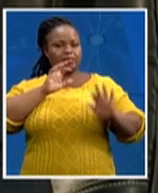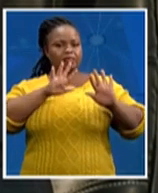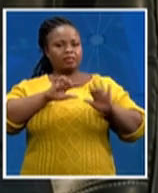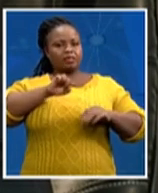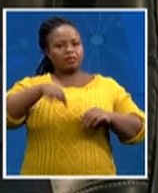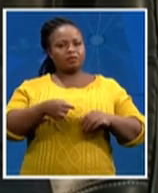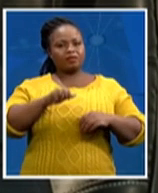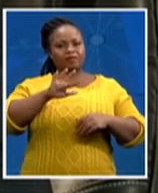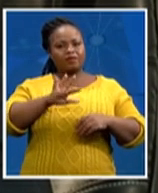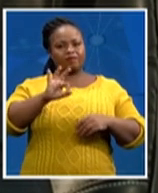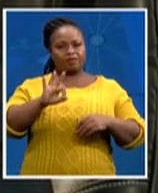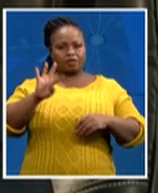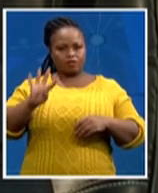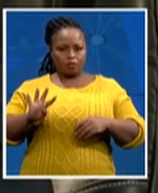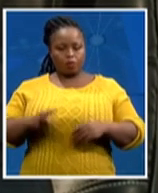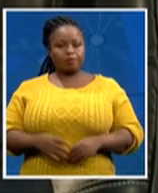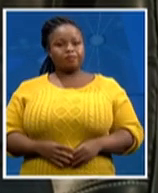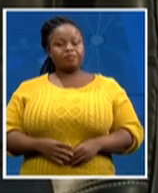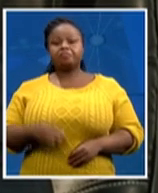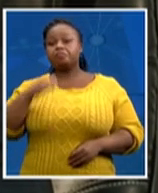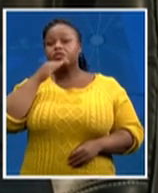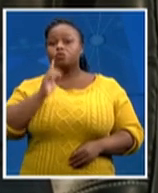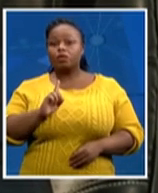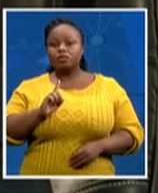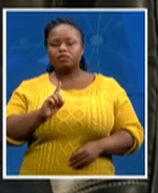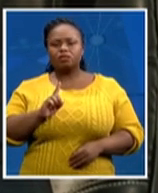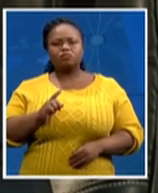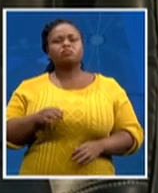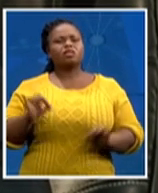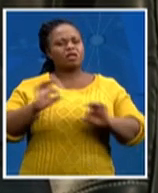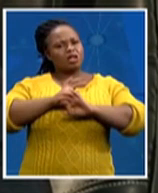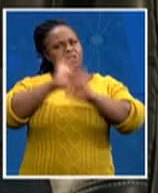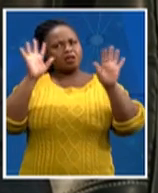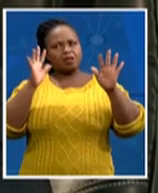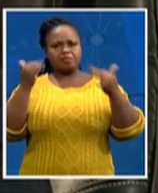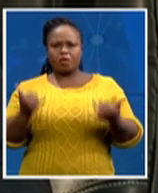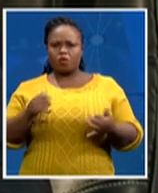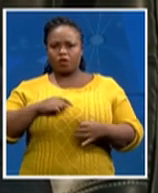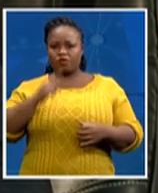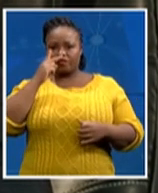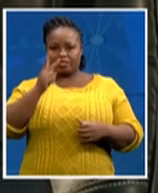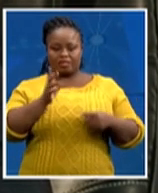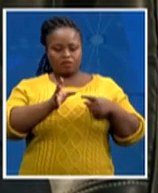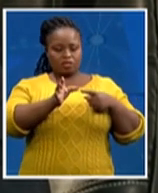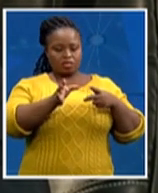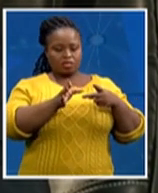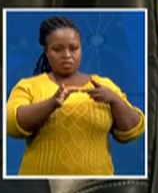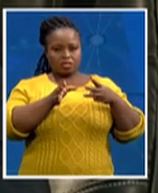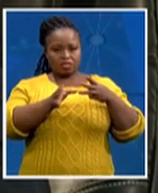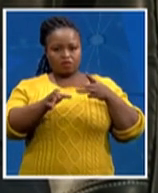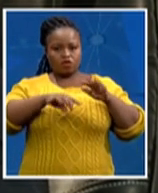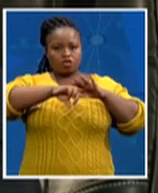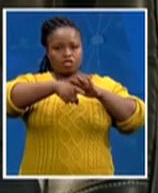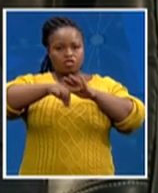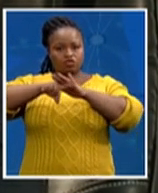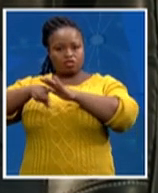tells you of the picture, and if we break this per district, you will see that